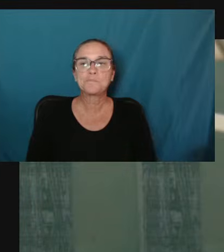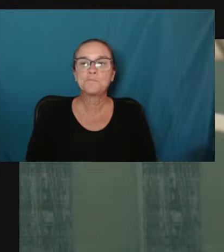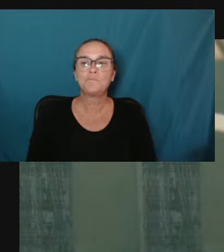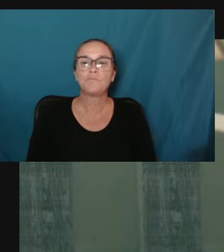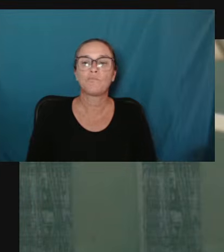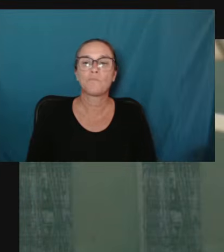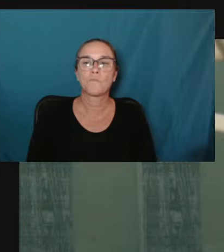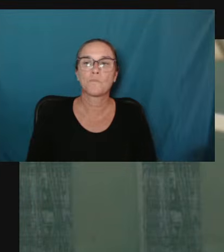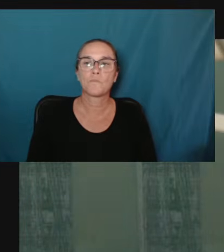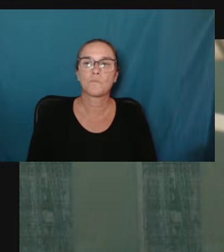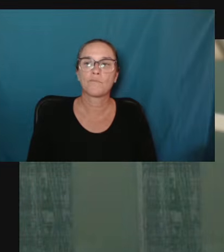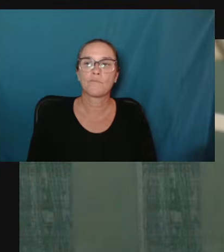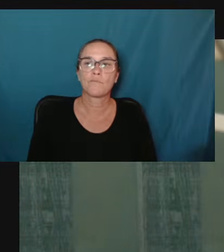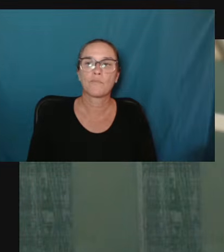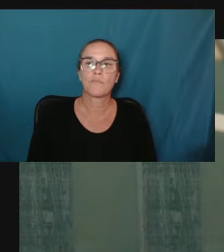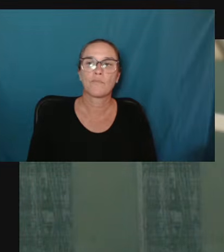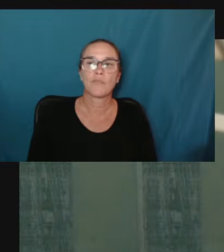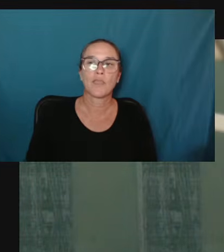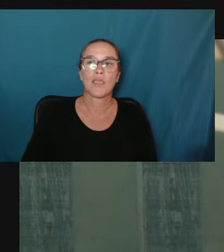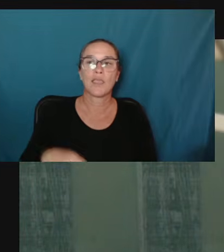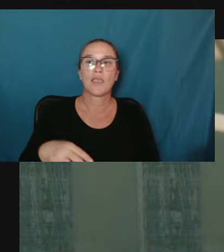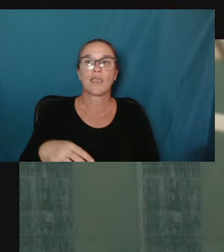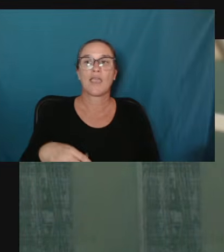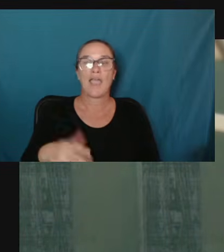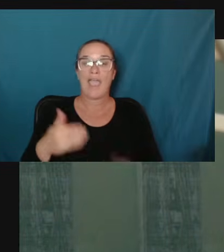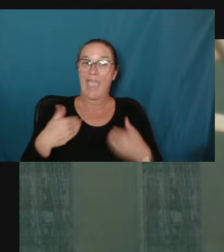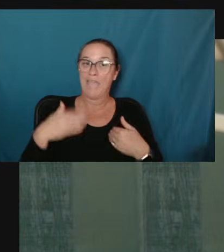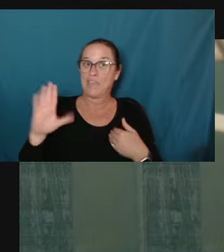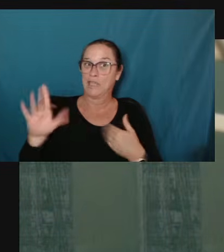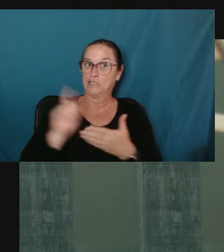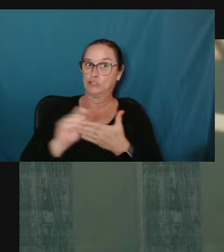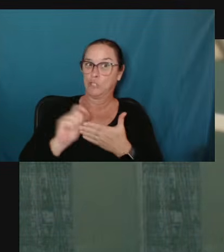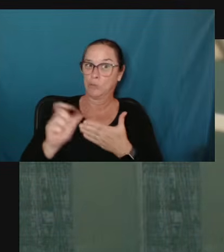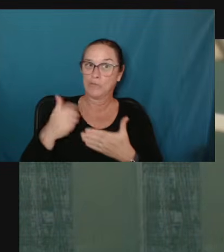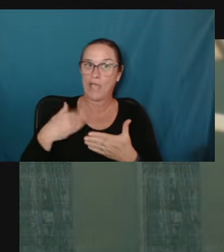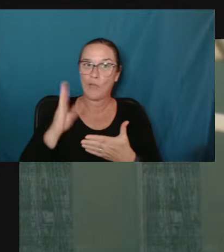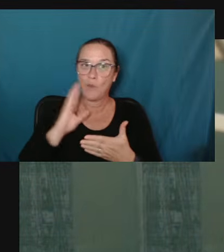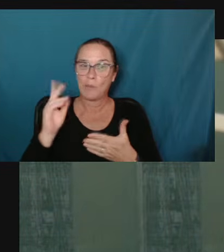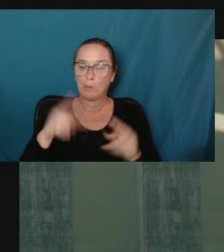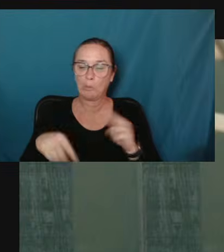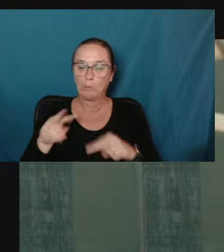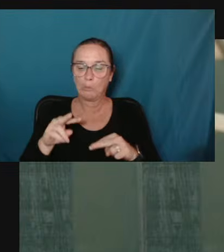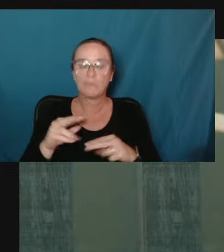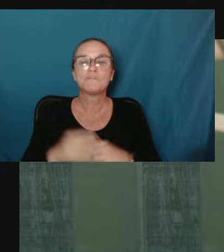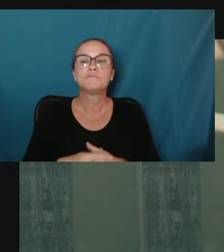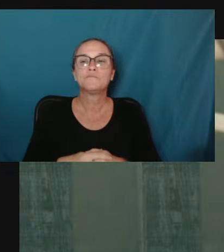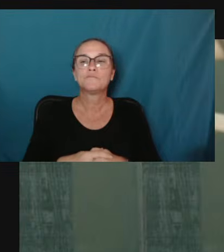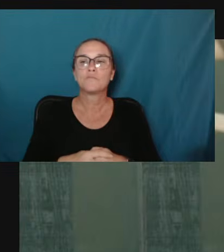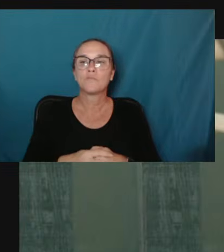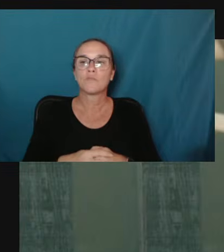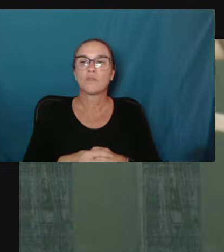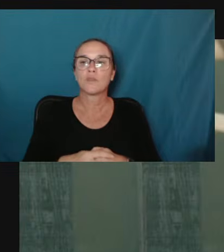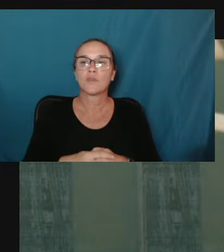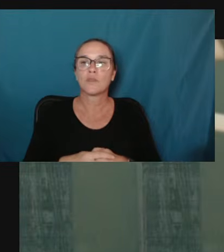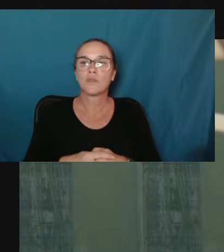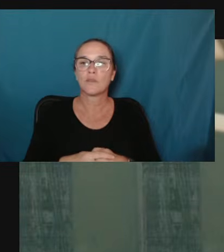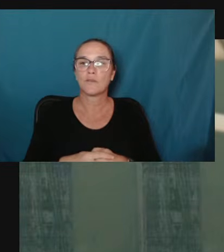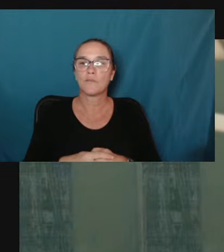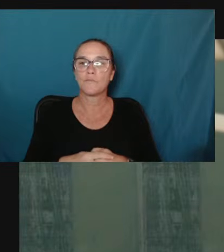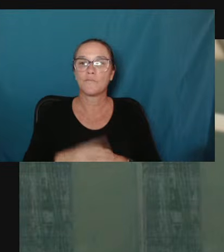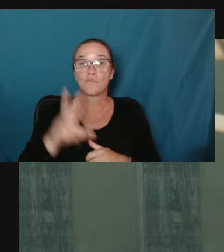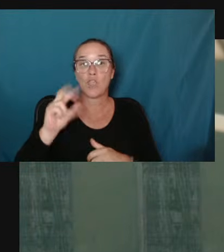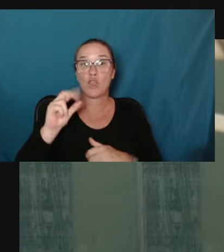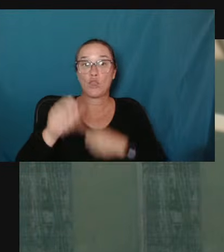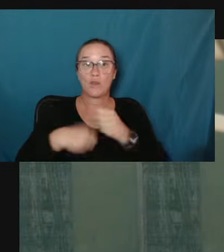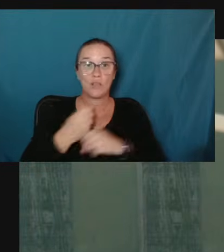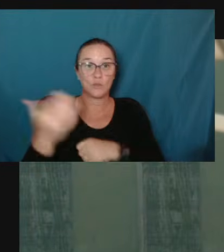So his first stint, and I have his notes here, so I'm going to be referring to my notes that he provided. So 30 years ago,